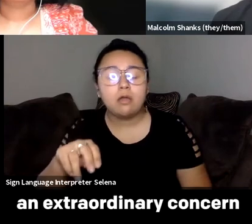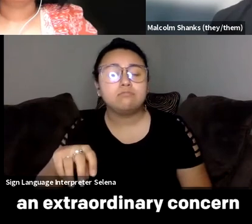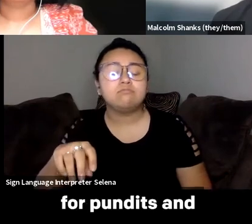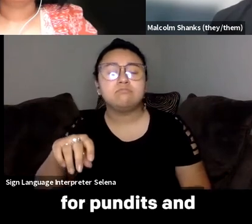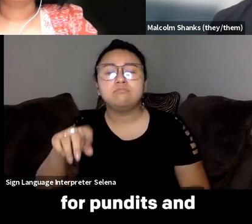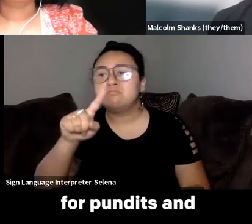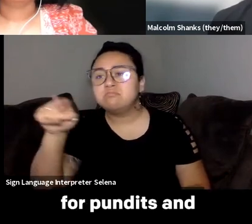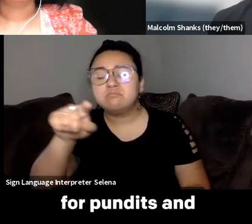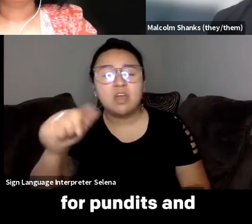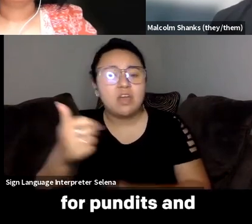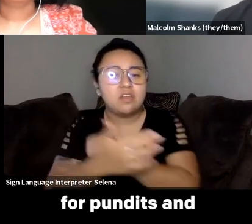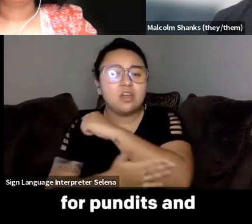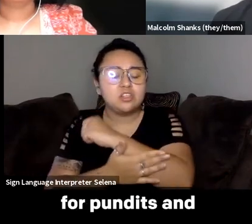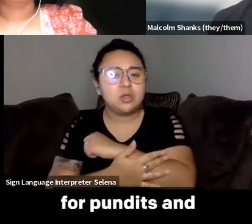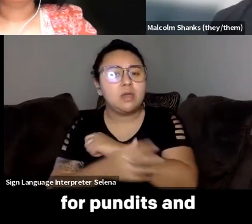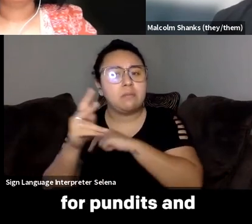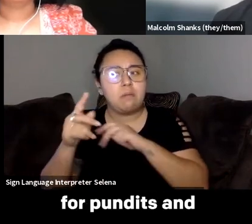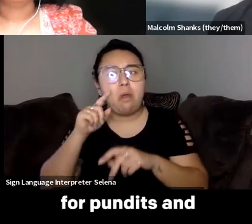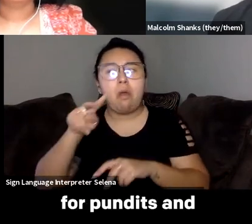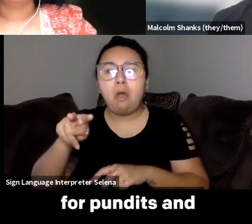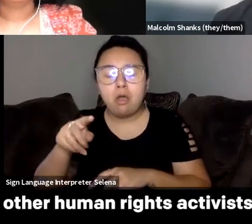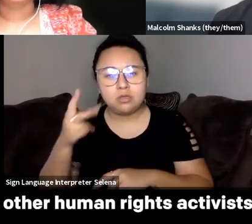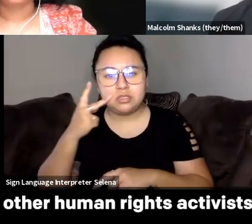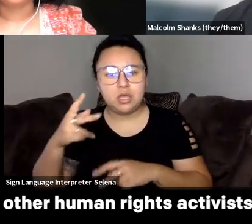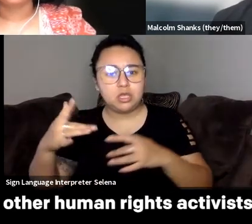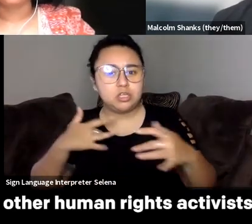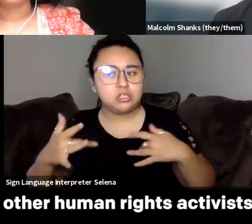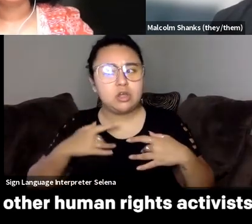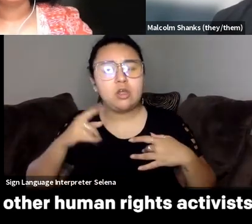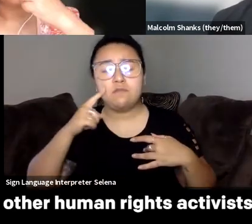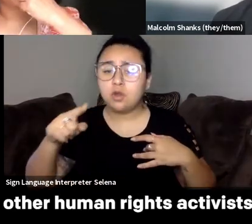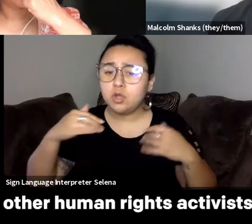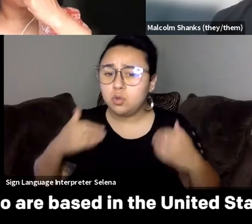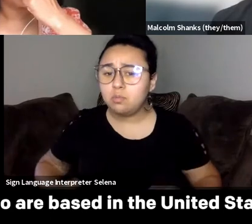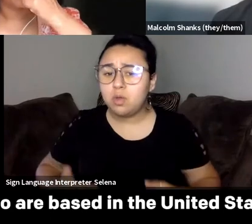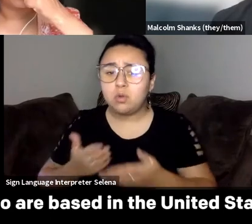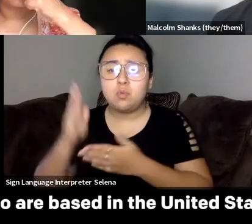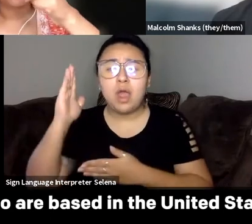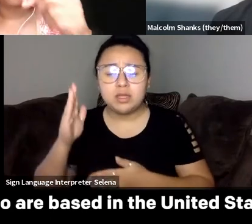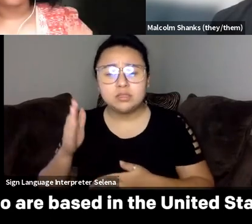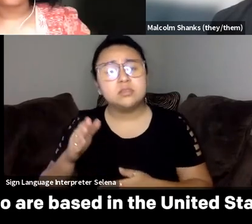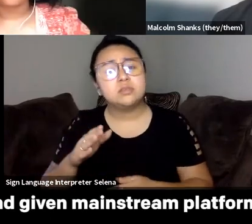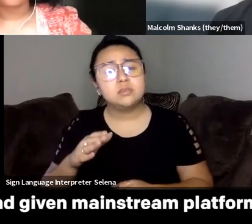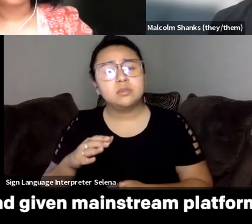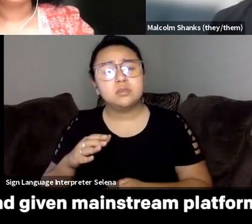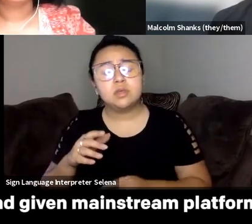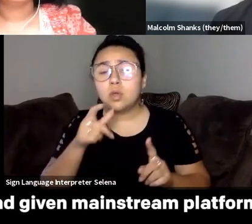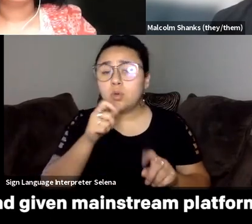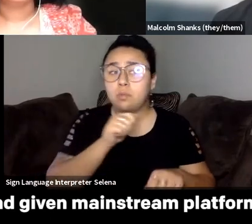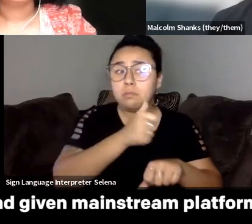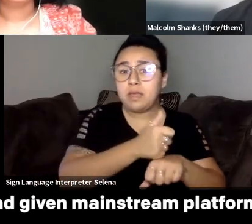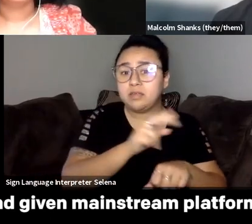concern for pundits and other human rights activists who are based in the United States and given